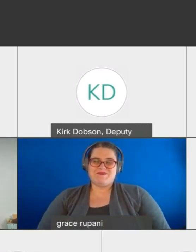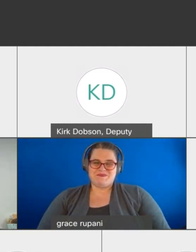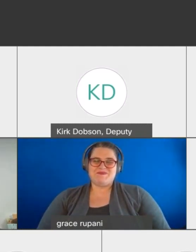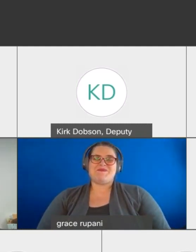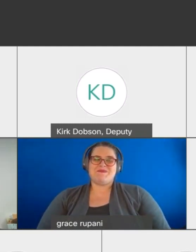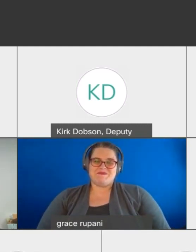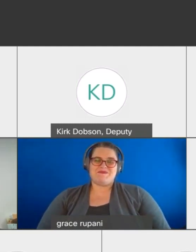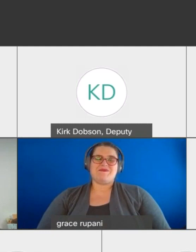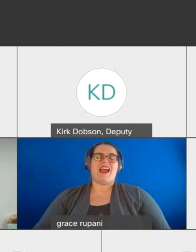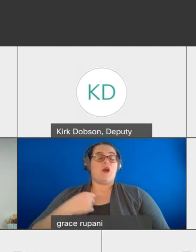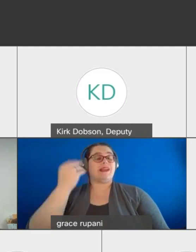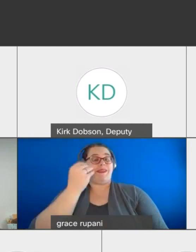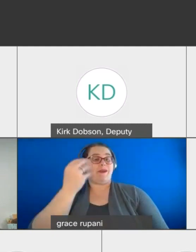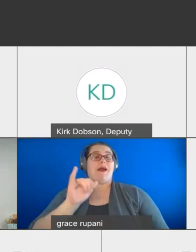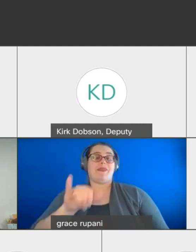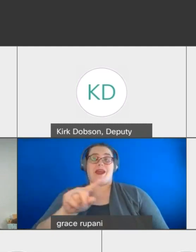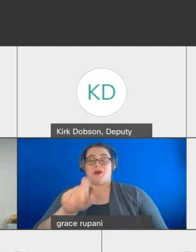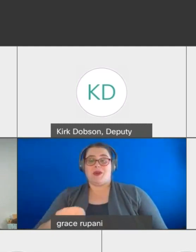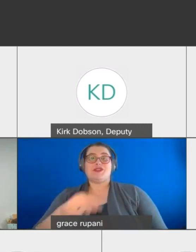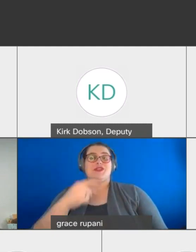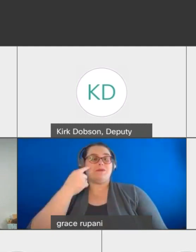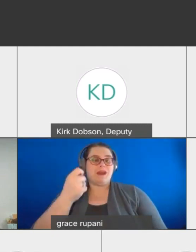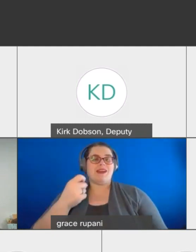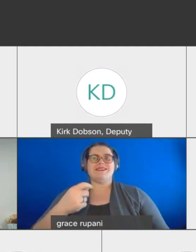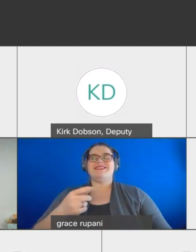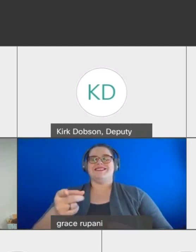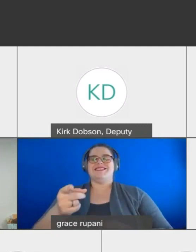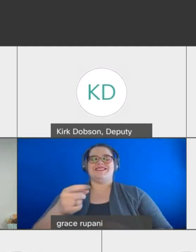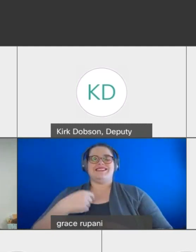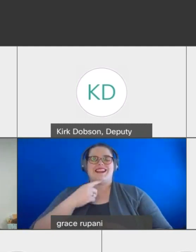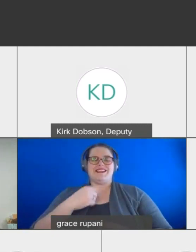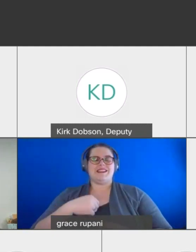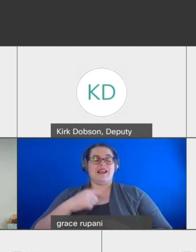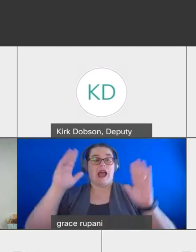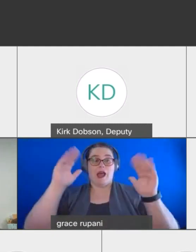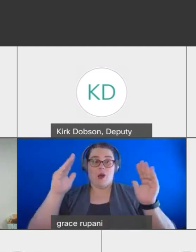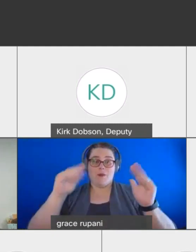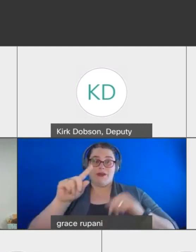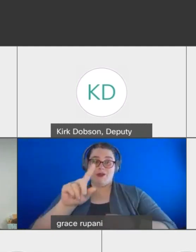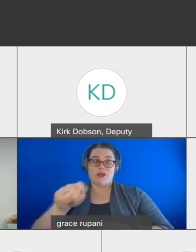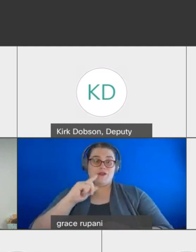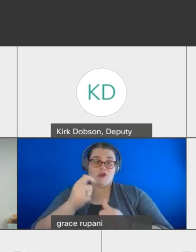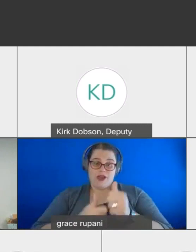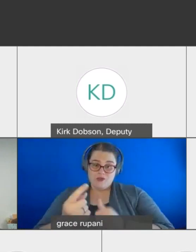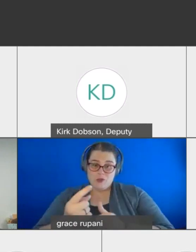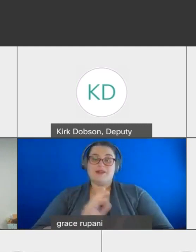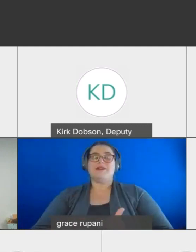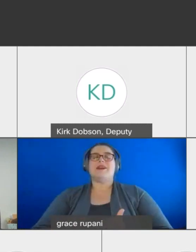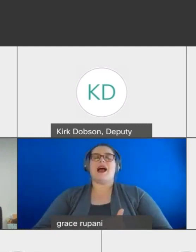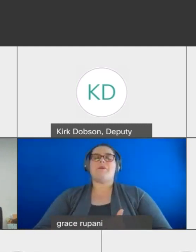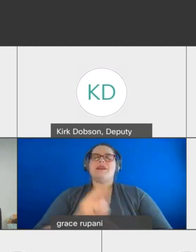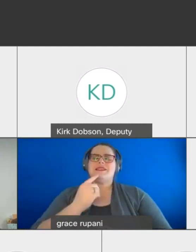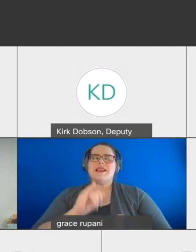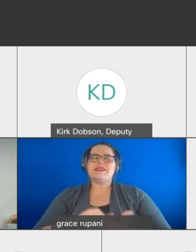So I will throw it out because I'm hoping it's a question for everyone, since it says to everyone. What do you